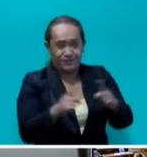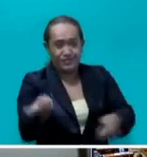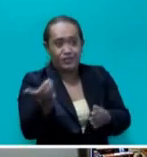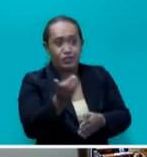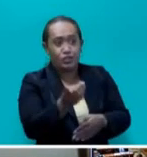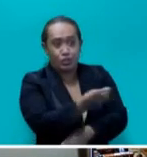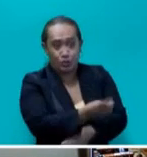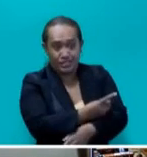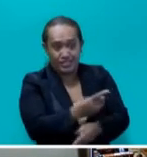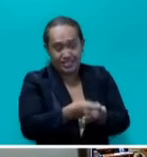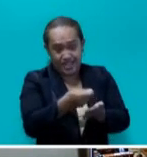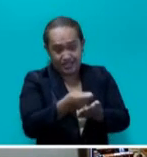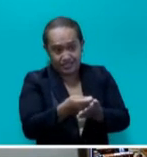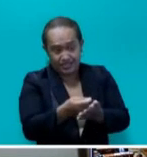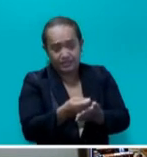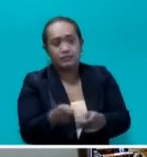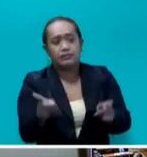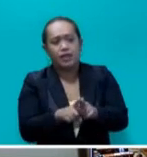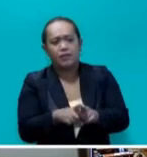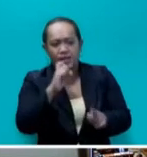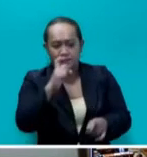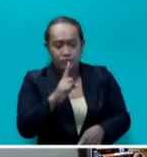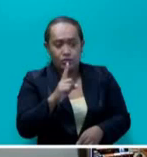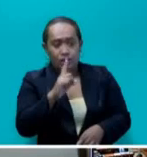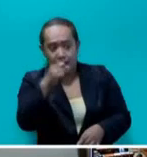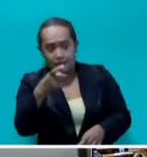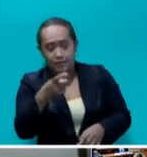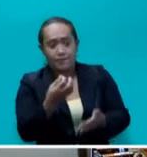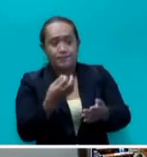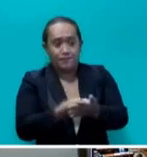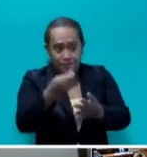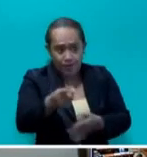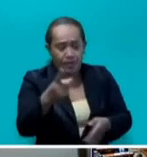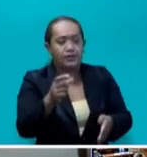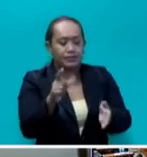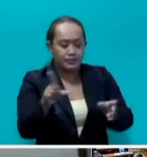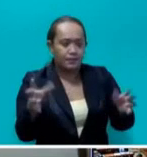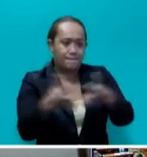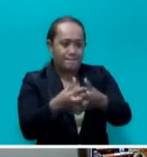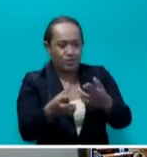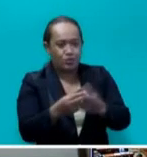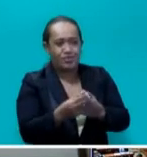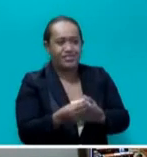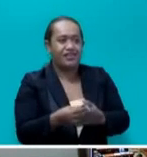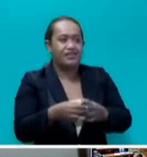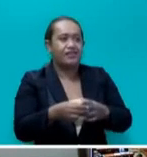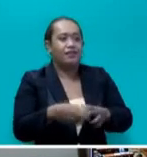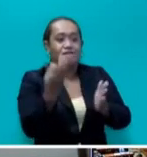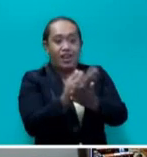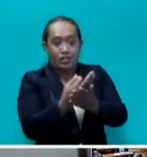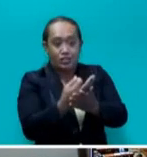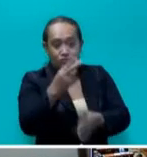liable for duty for companies that are in financial difficulties in line with the Tax Administration Act 2009. And introduces an